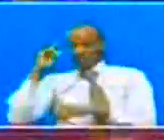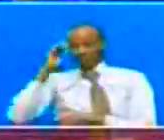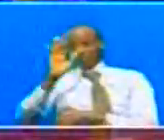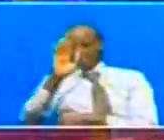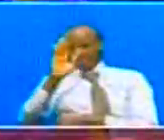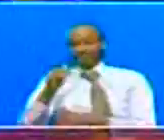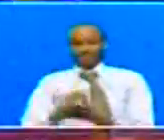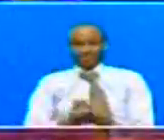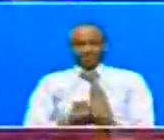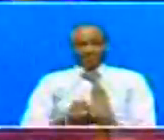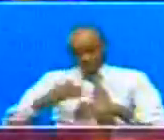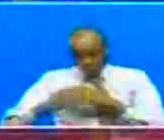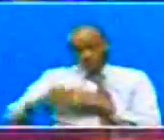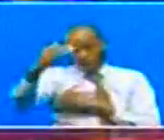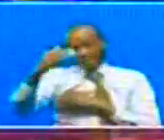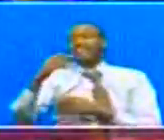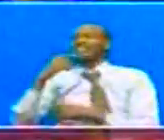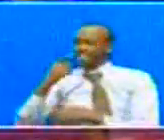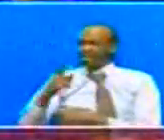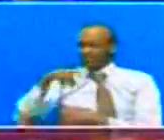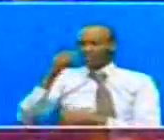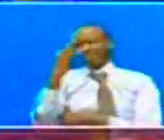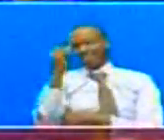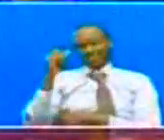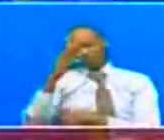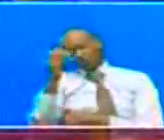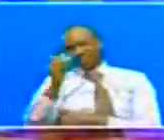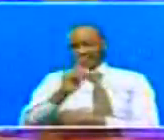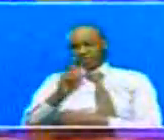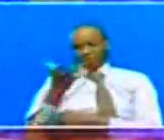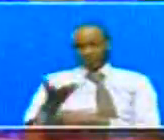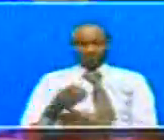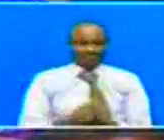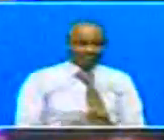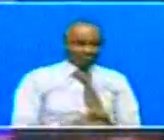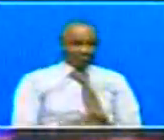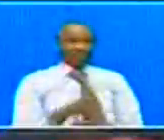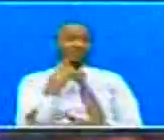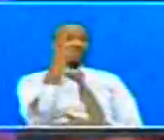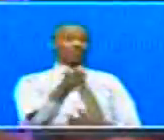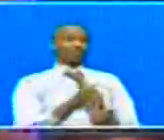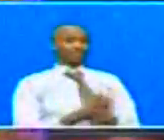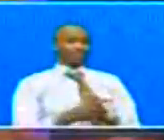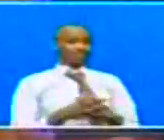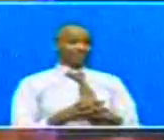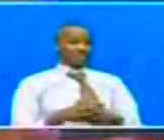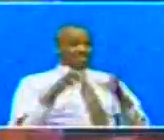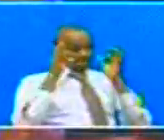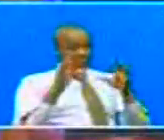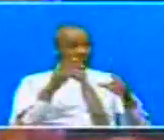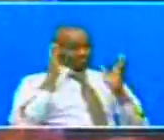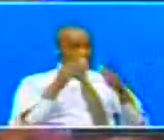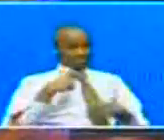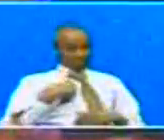thoughts. Moving forward. Give us your 30, 45 seconds worth, Tony. Go ahead. Jeff, let me say this. If I had been